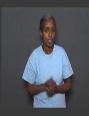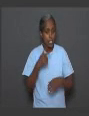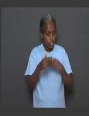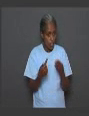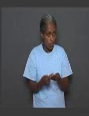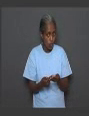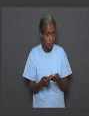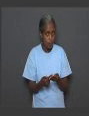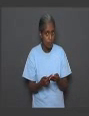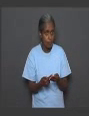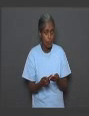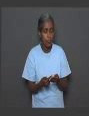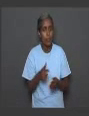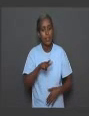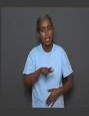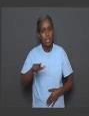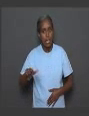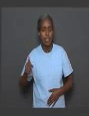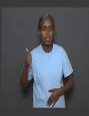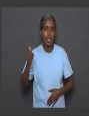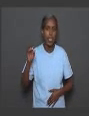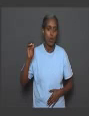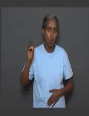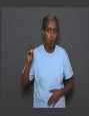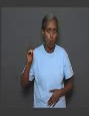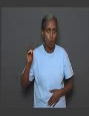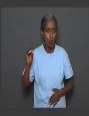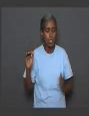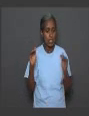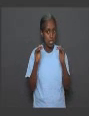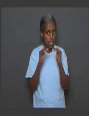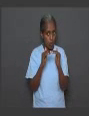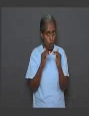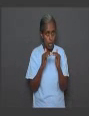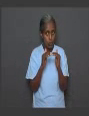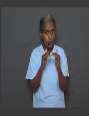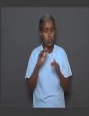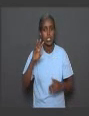Therefore, line AO is equal to